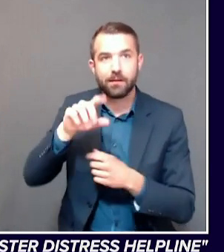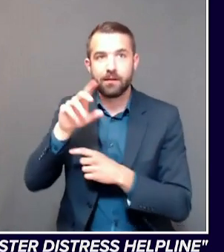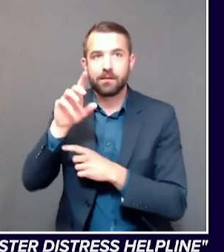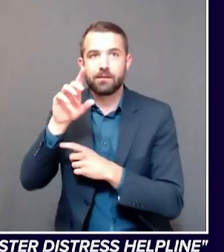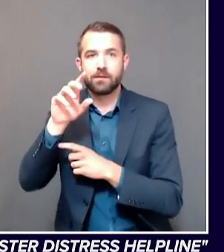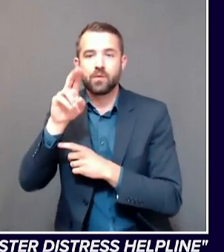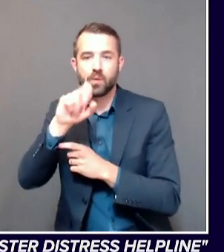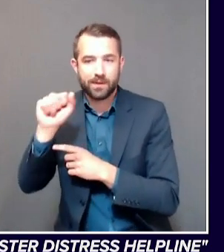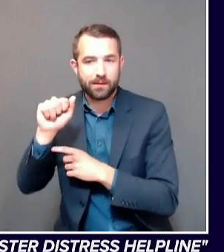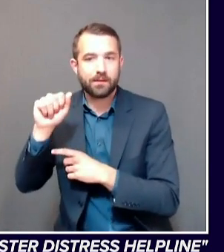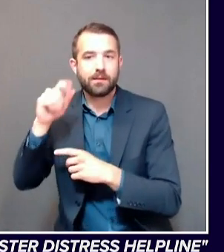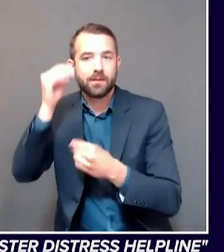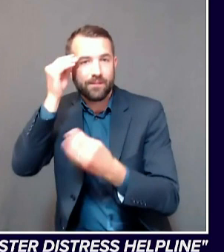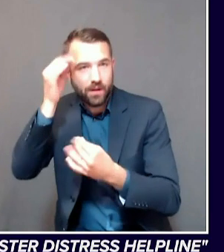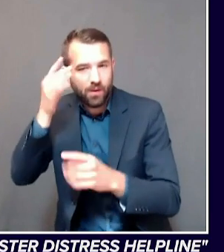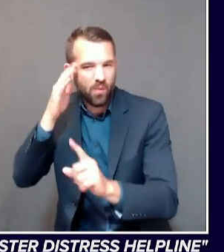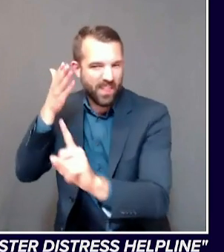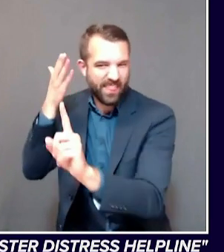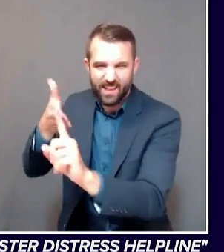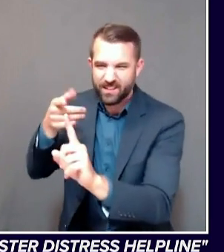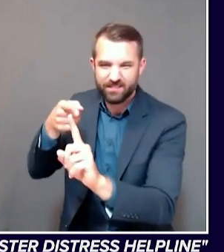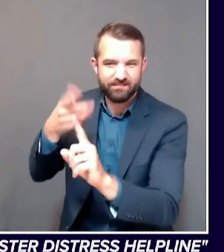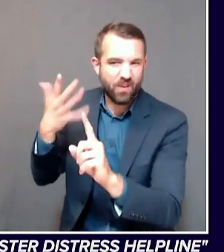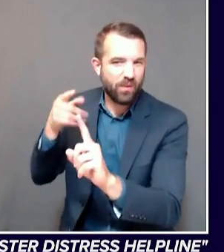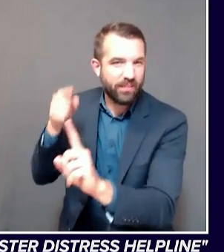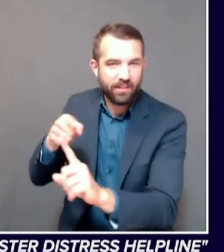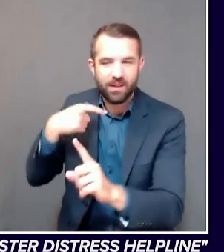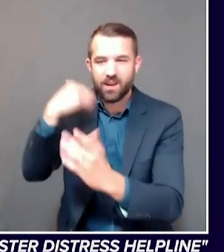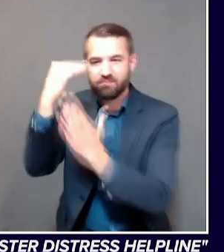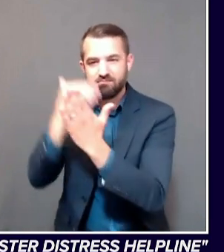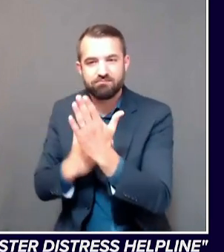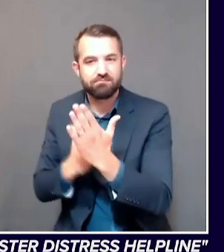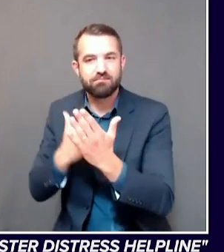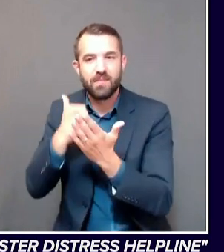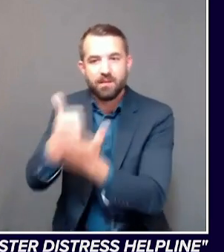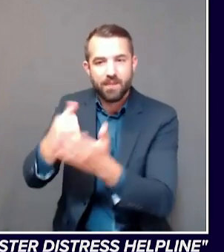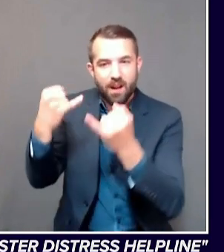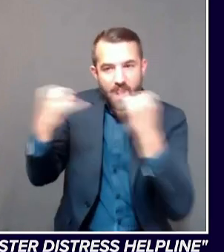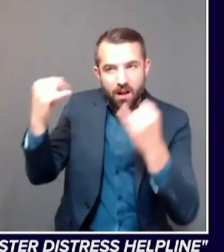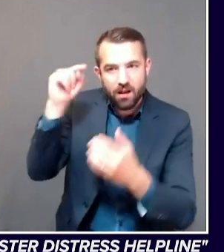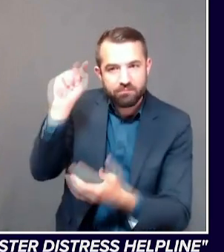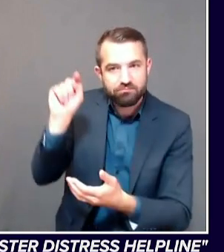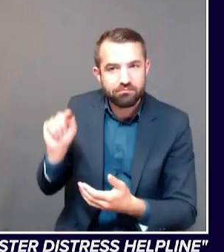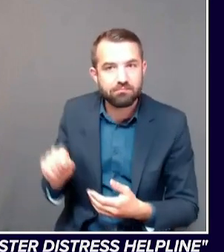pandemic, including helplines. That is, go visit